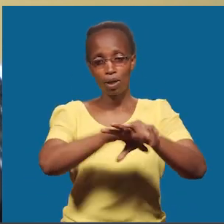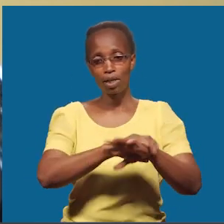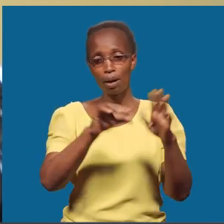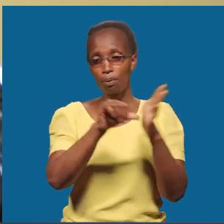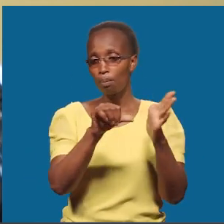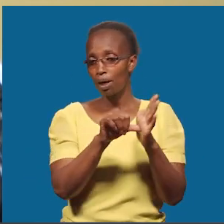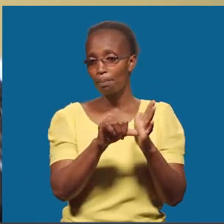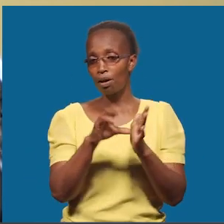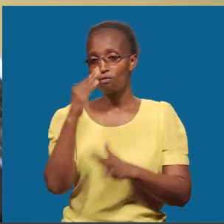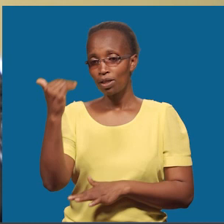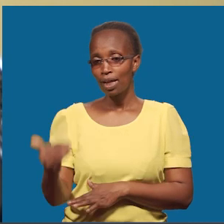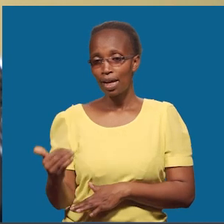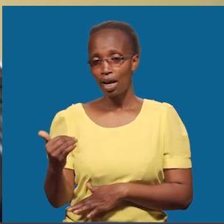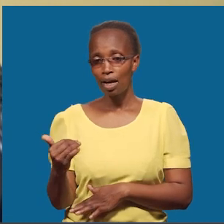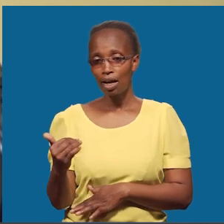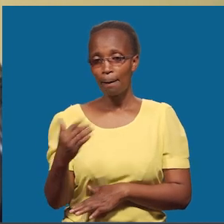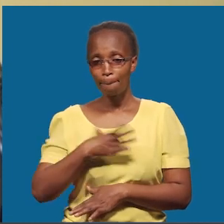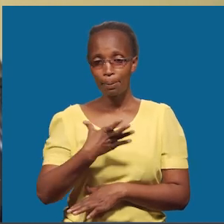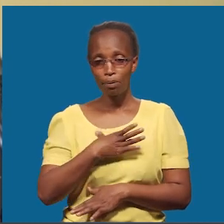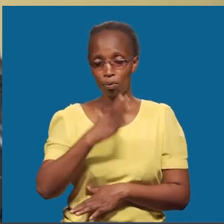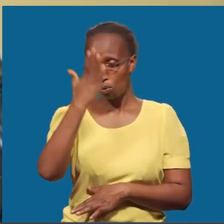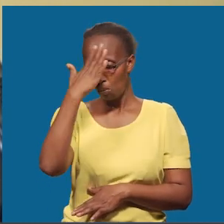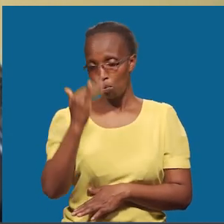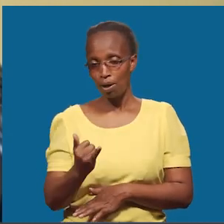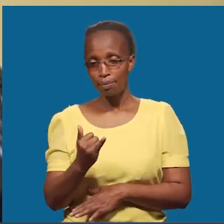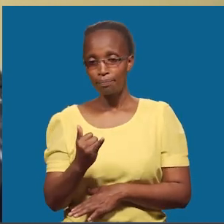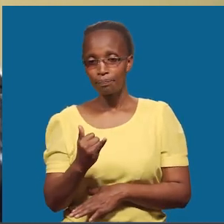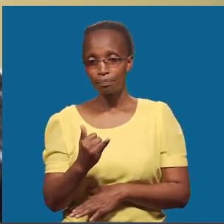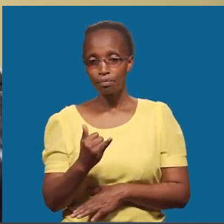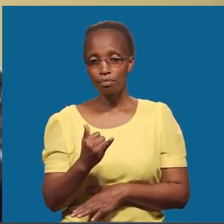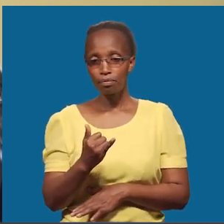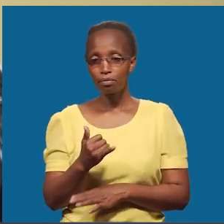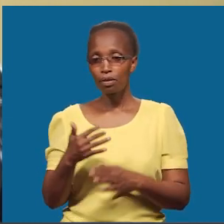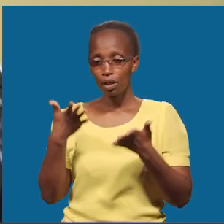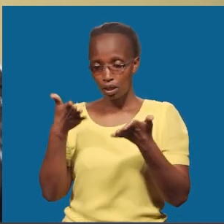age. For the younger age, because now they cannot really